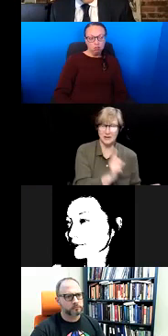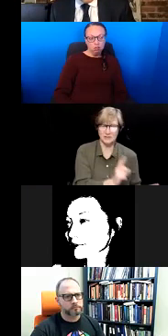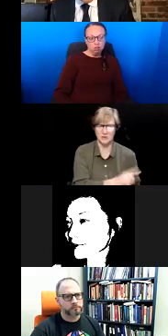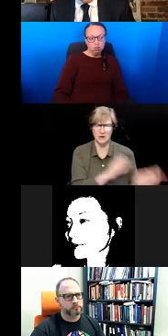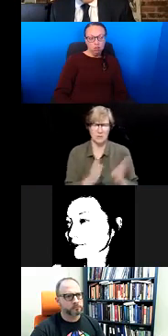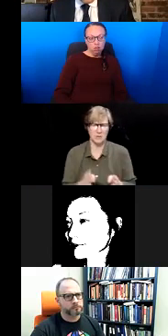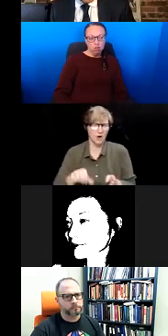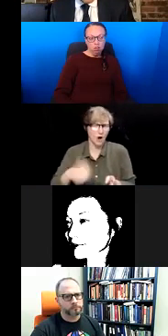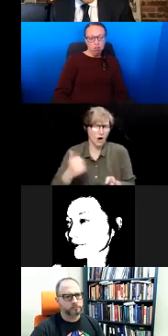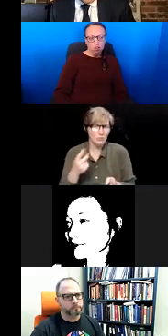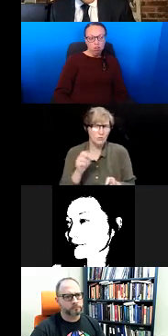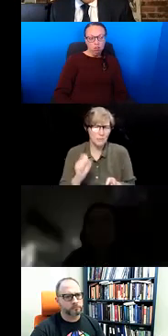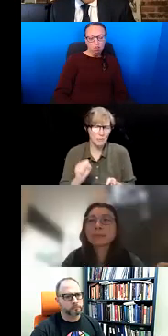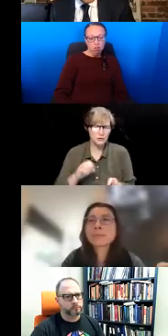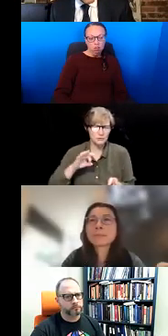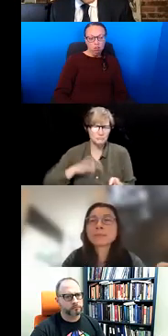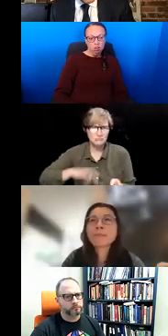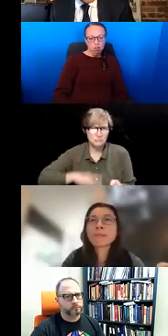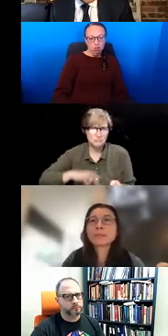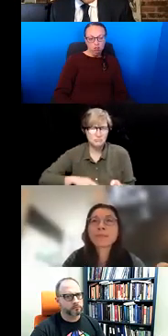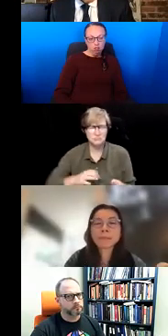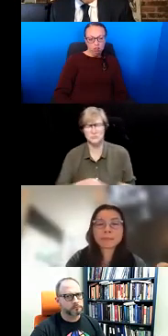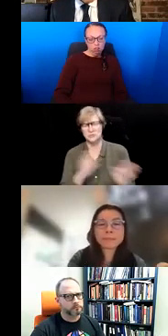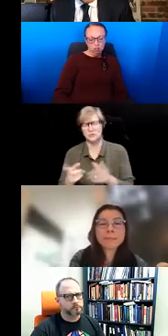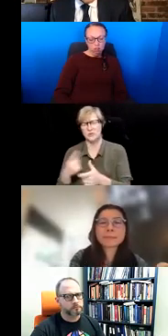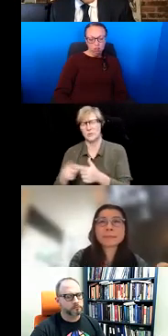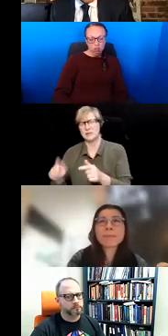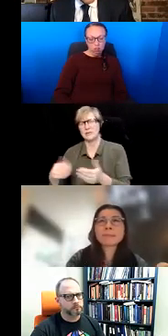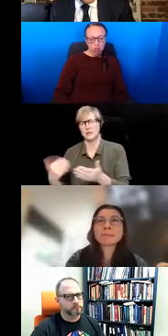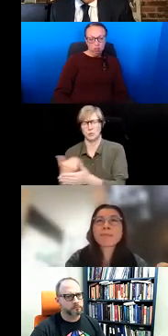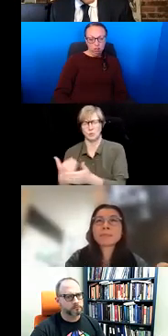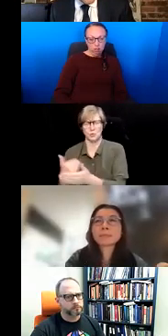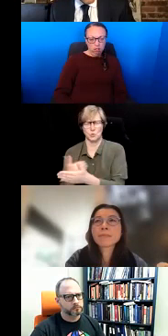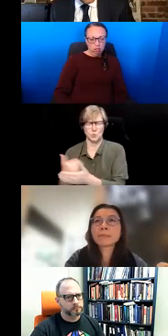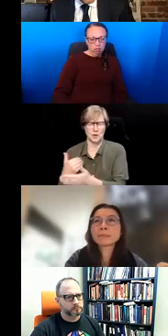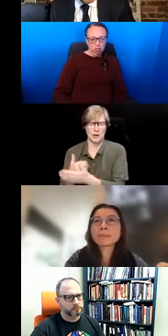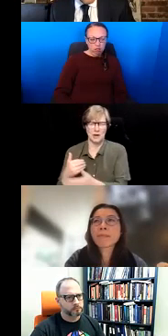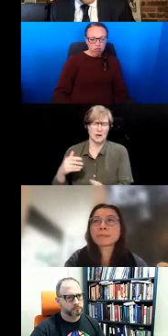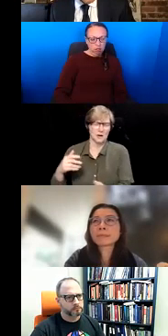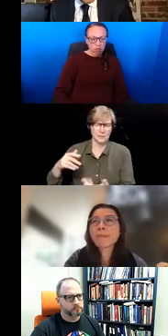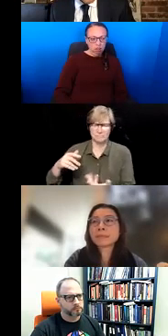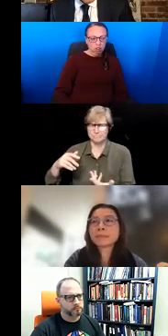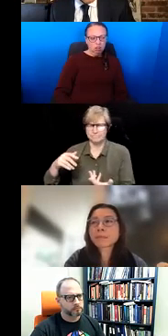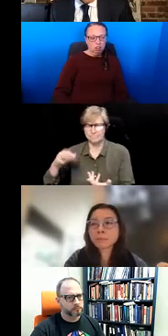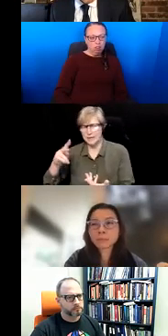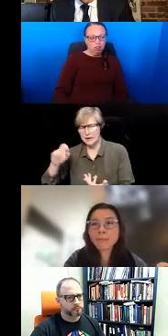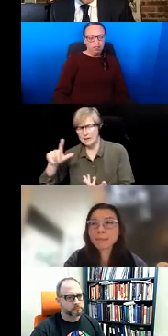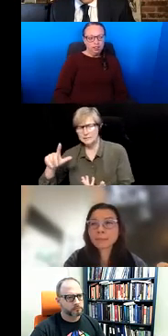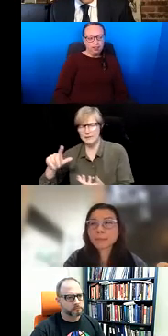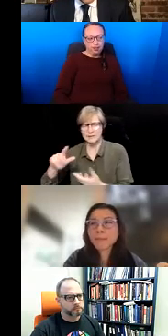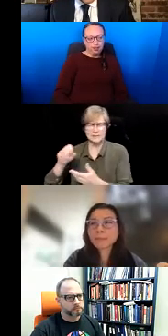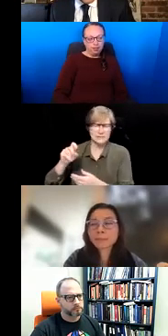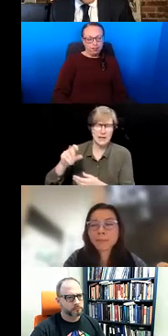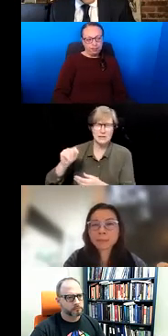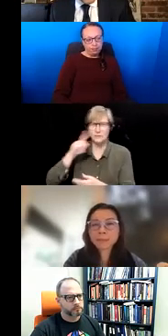useful. And so we need novel mechanistically informed sites and stimulation parameters. And then finally, individual responses to neuromodulation vary